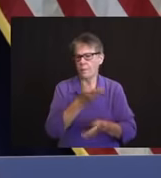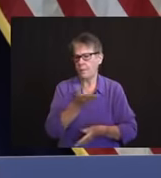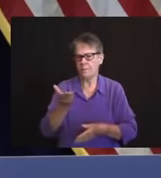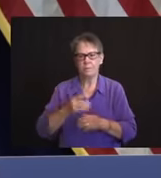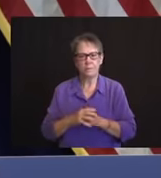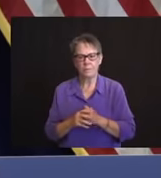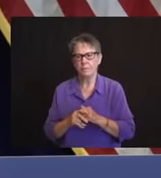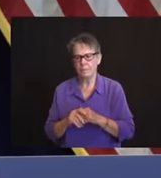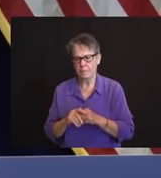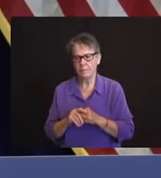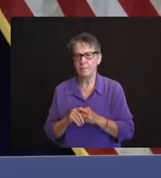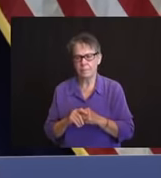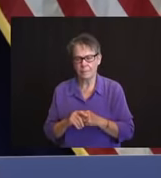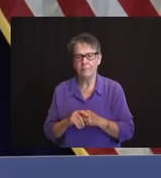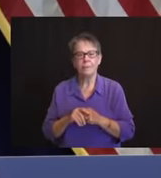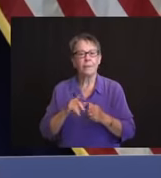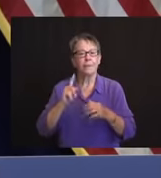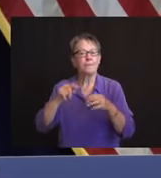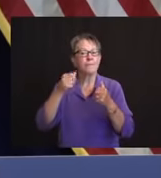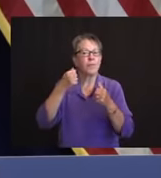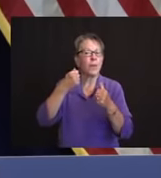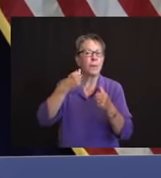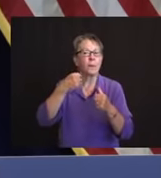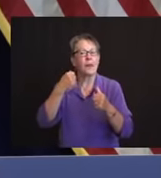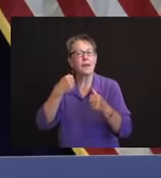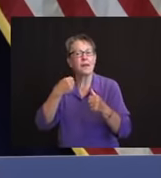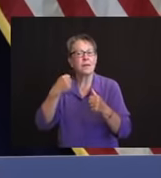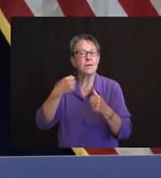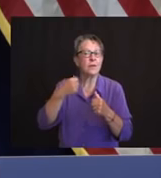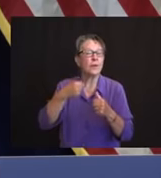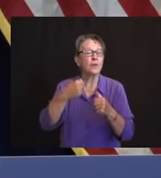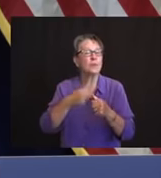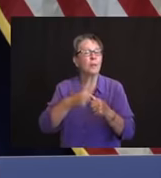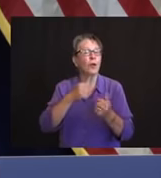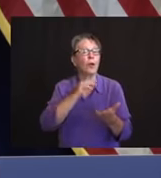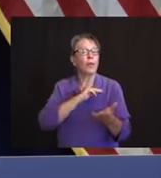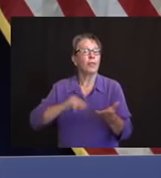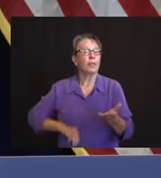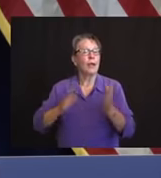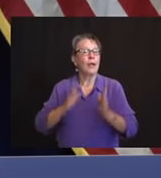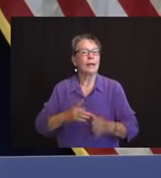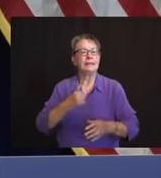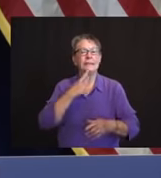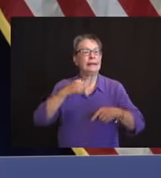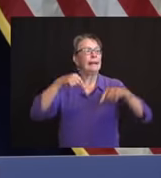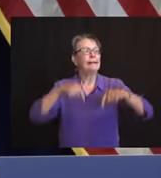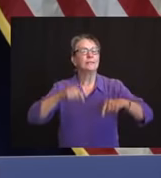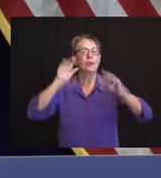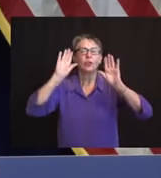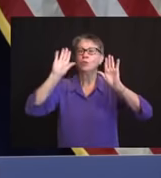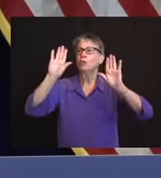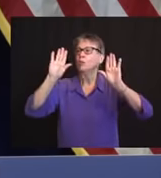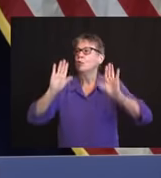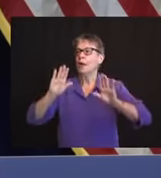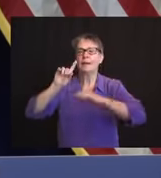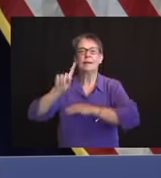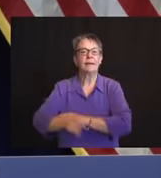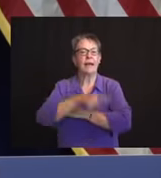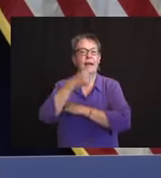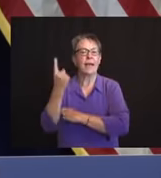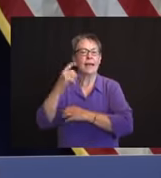City, and that will always stand true. I also would like to acknowledge the work that has been invested by